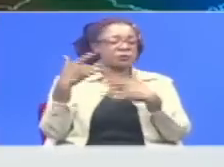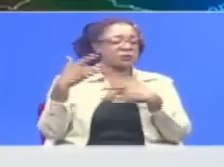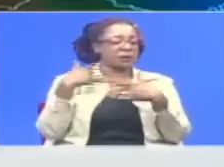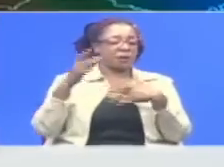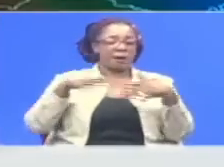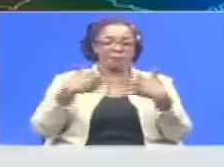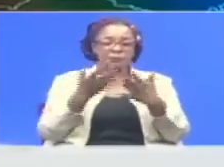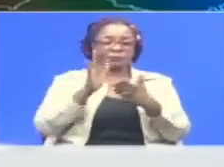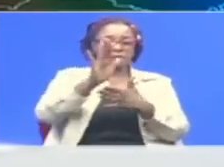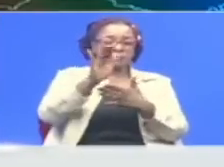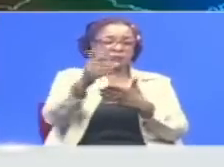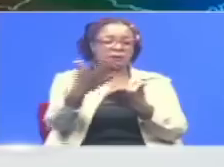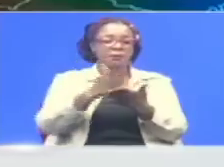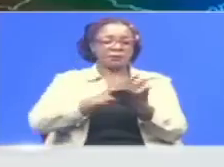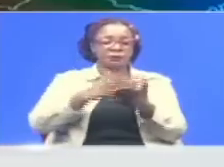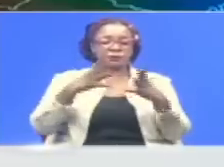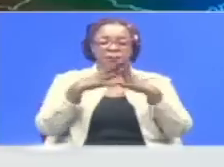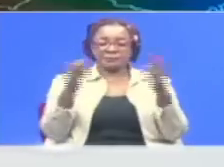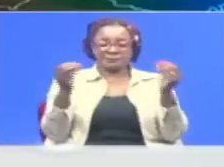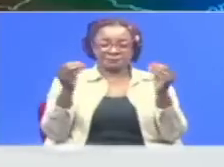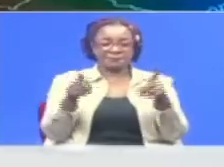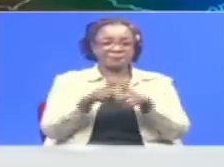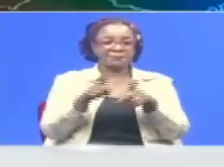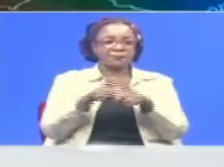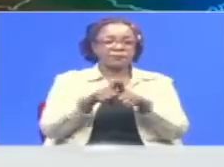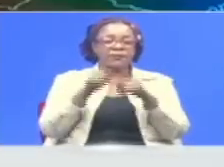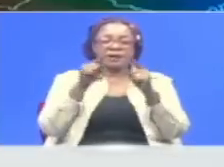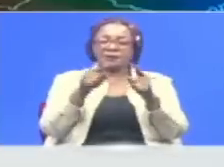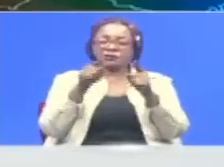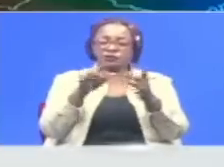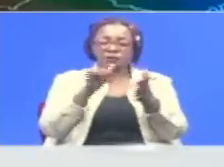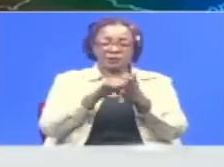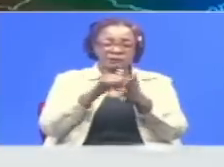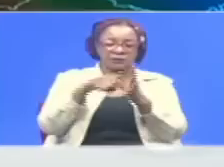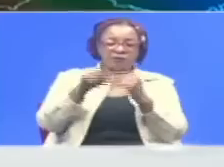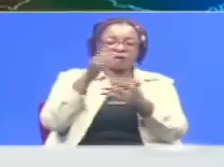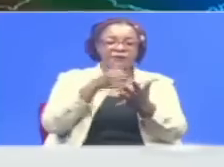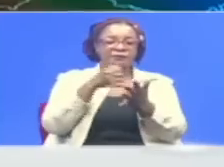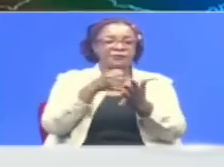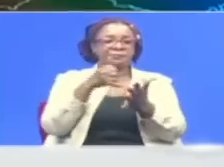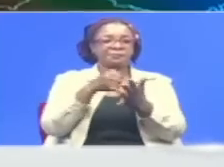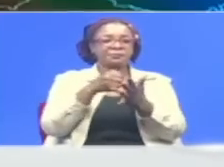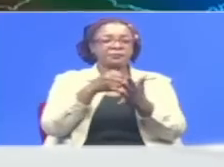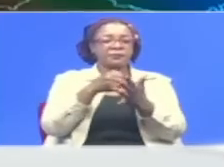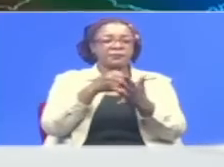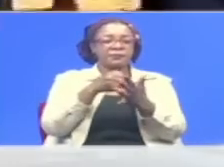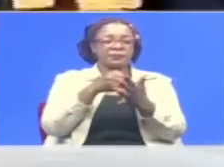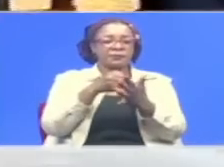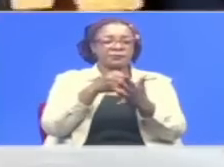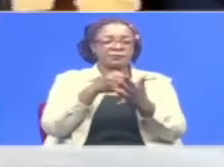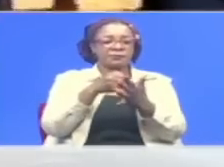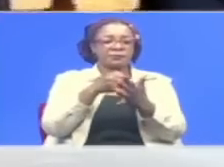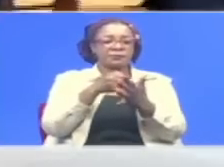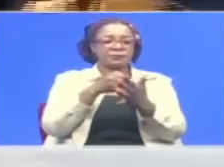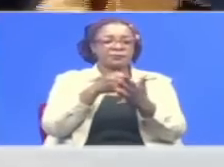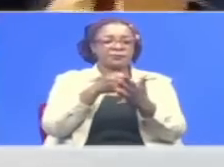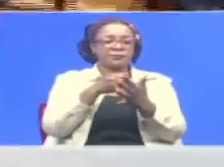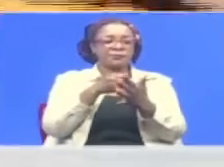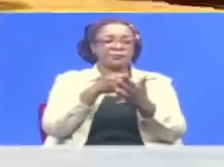his initial absence and recent accusations that he was involved in terrorist activities.